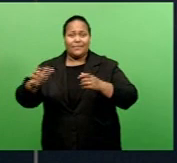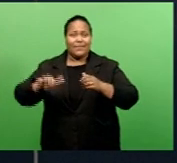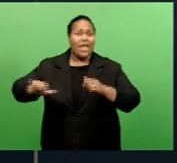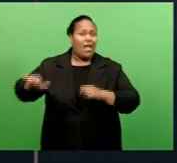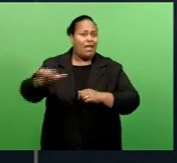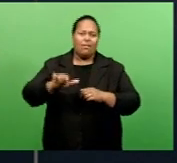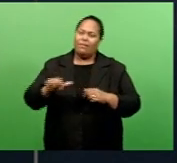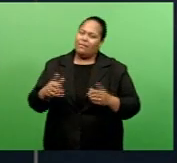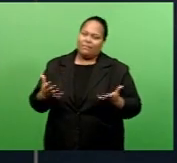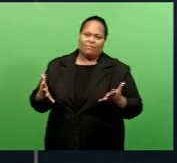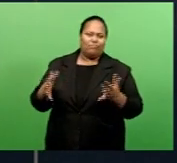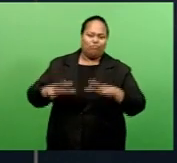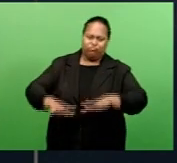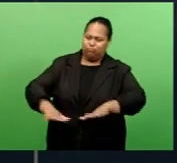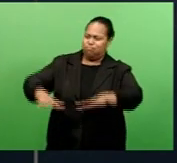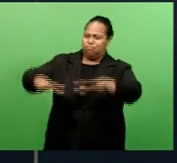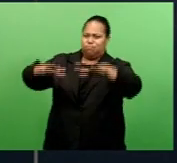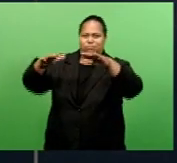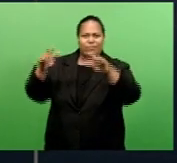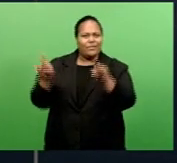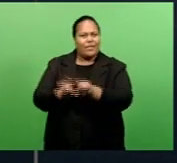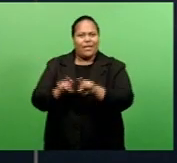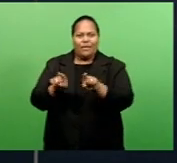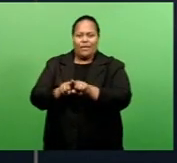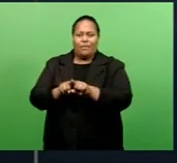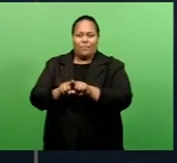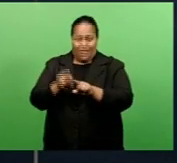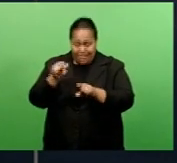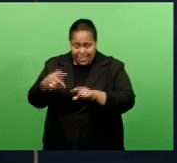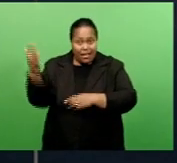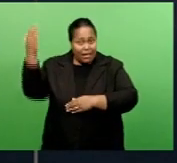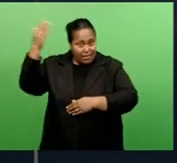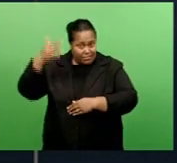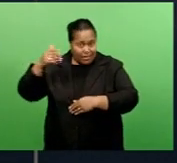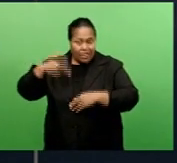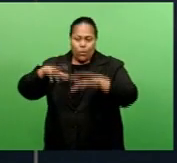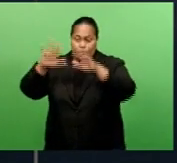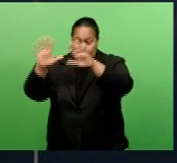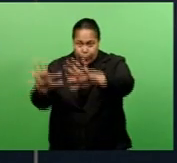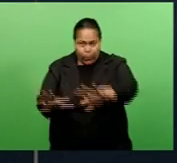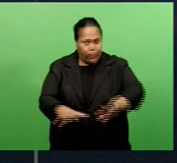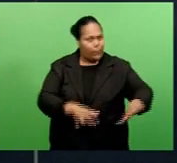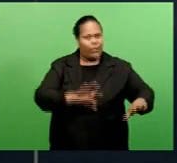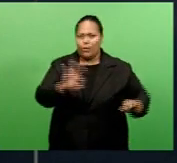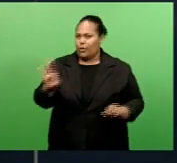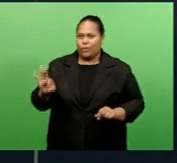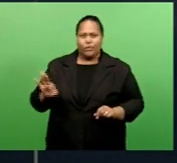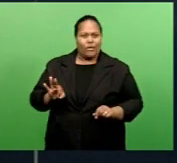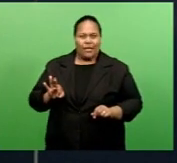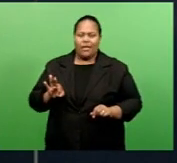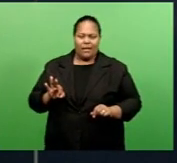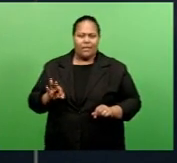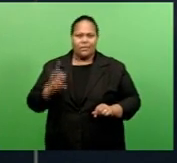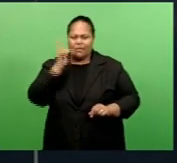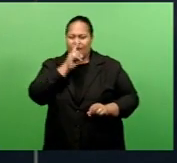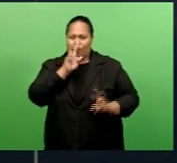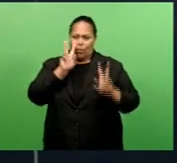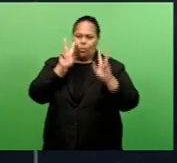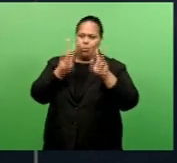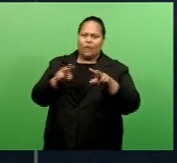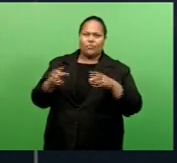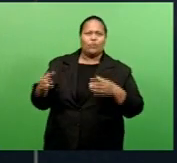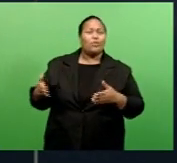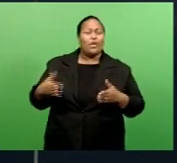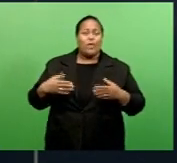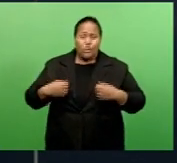and this evening flood waters have not receded. Residents could only watch as waters entered Main Street, flowed into shops